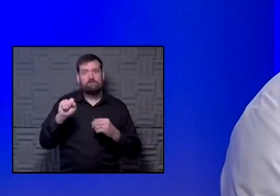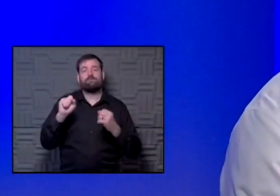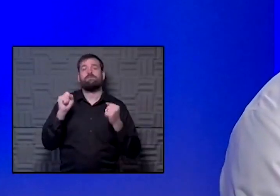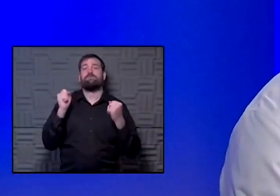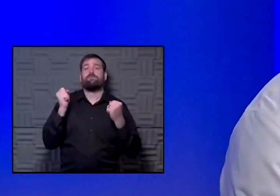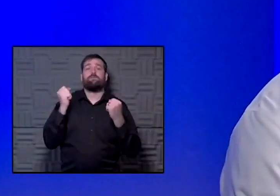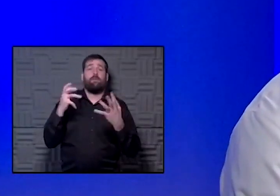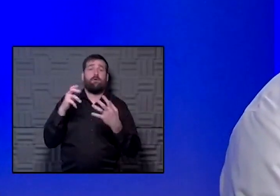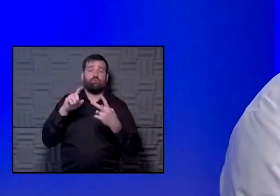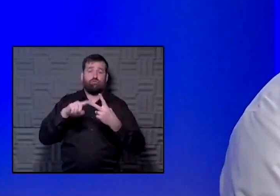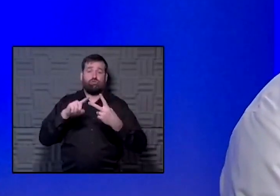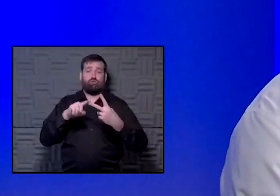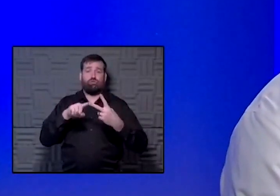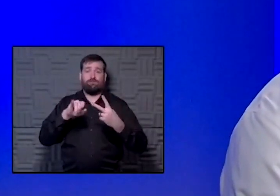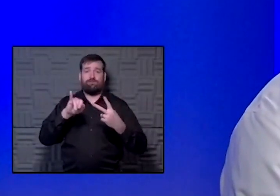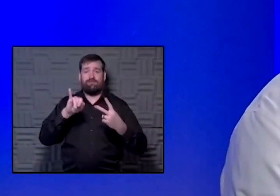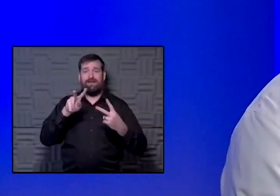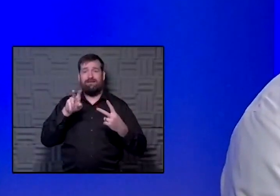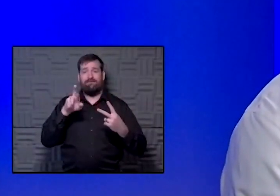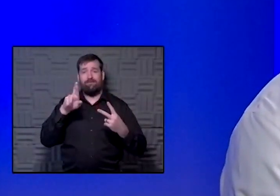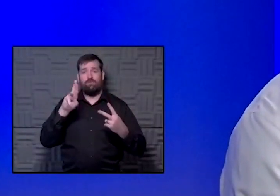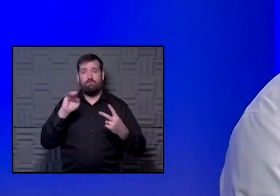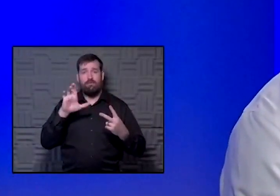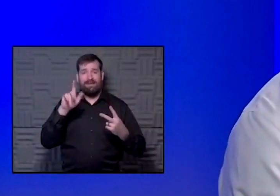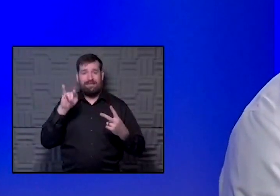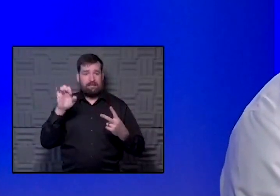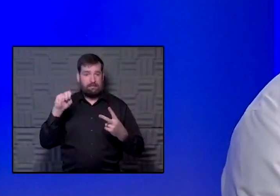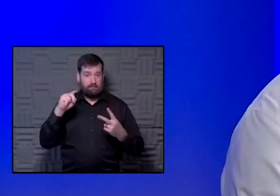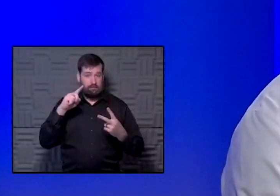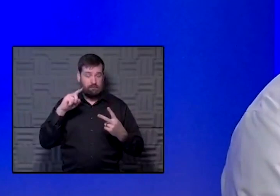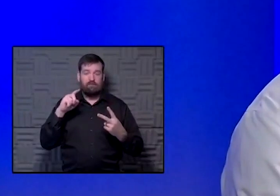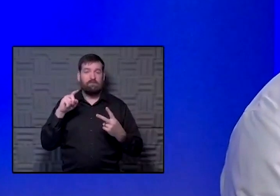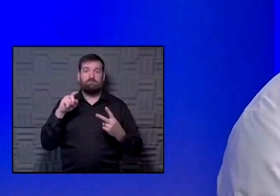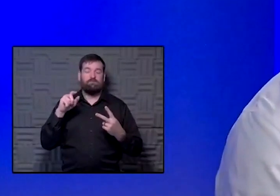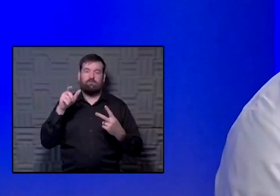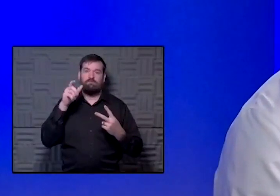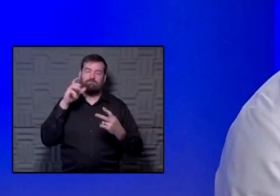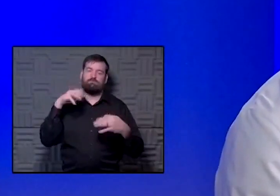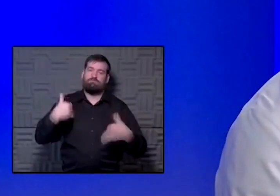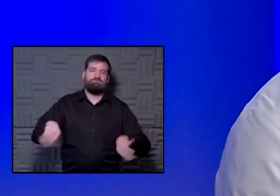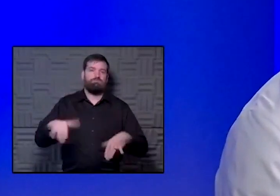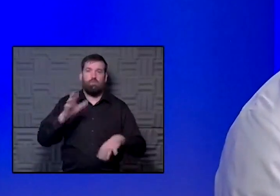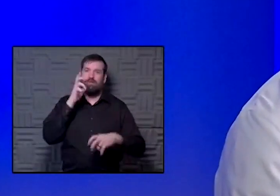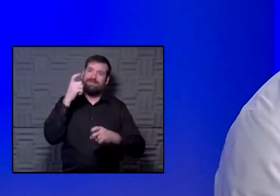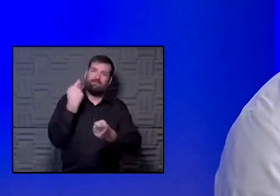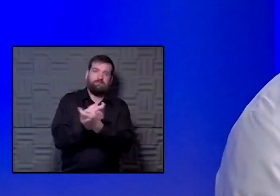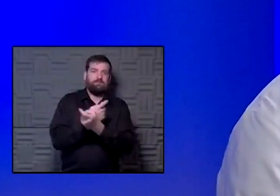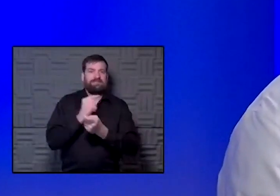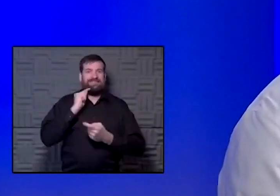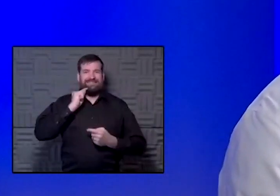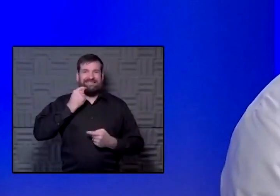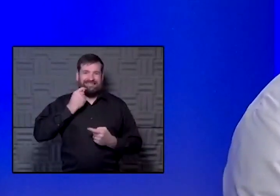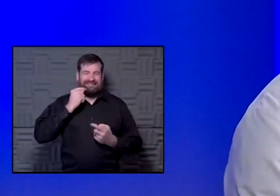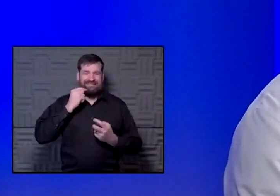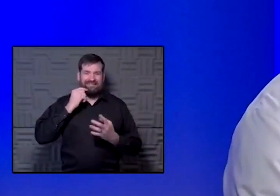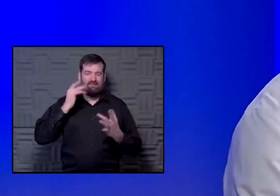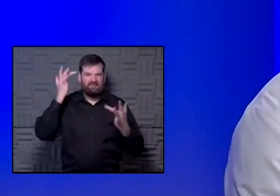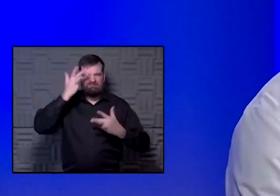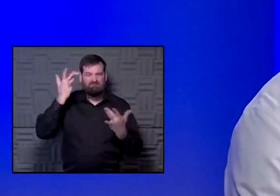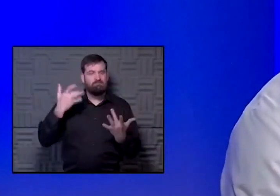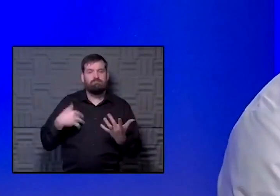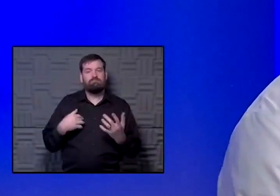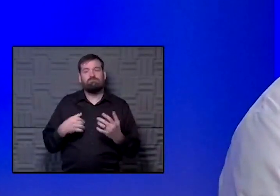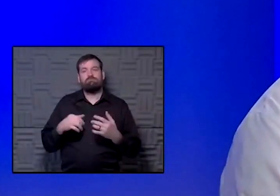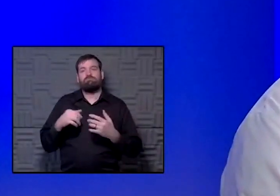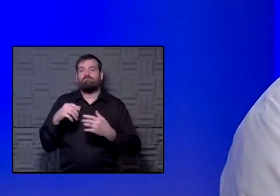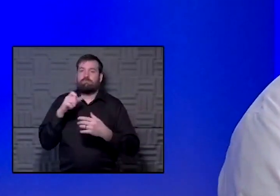of ivermectin that you would need to put into your body to be effective would be quite toxic. So those are pharmacologic studies, not necessarily in vitro